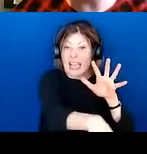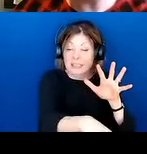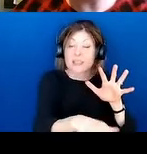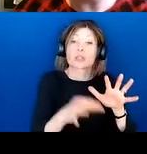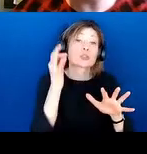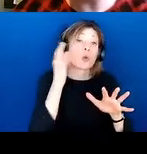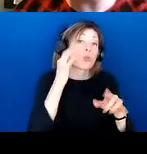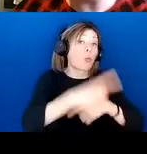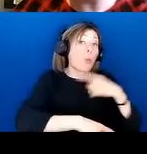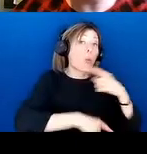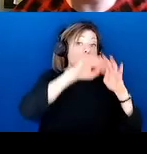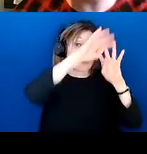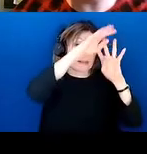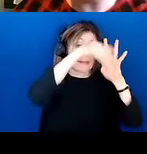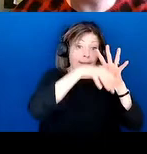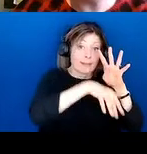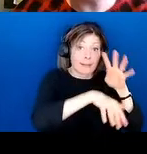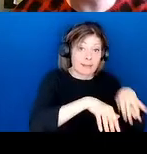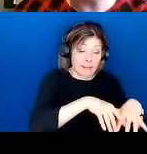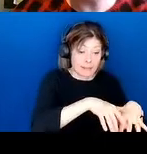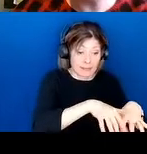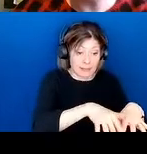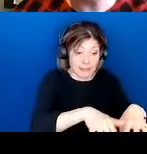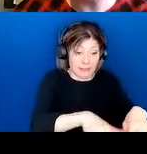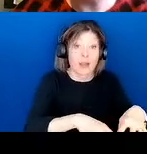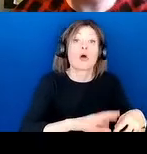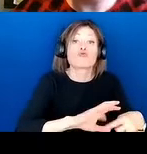trickles over moss-covered rocks into the lake.